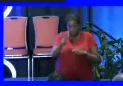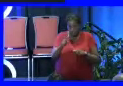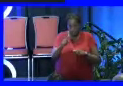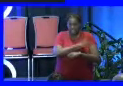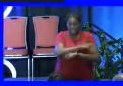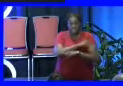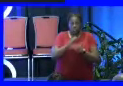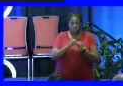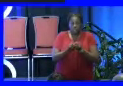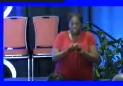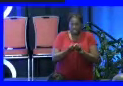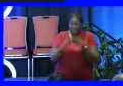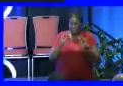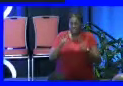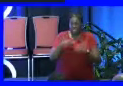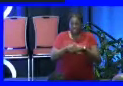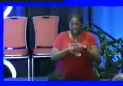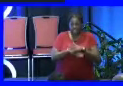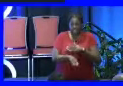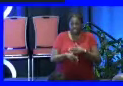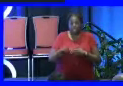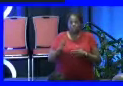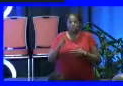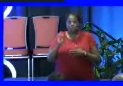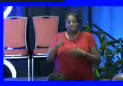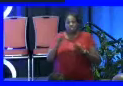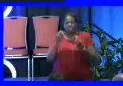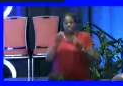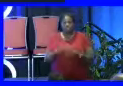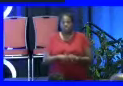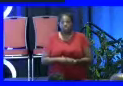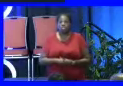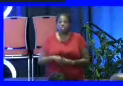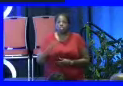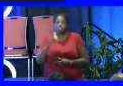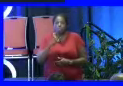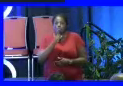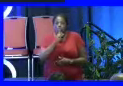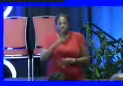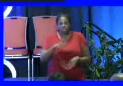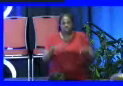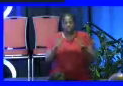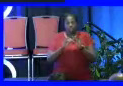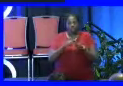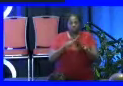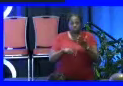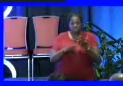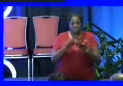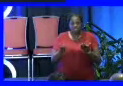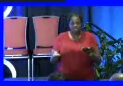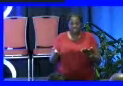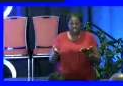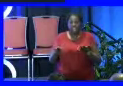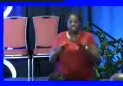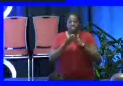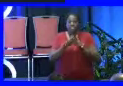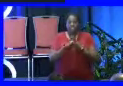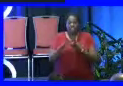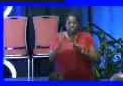of services they're eligible for that they can help connect them to. So they needed that information. So those were the really key, I think, innovative things that have led us